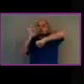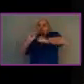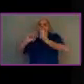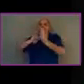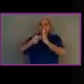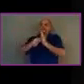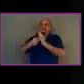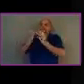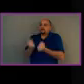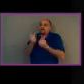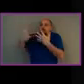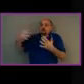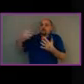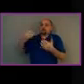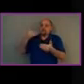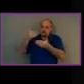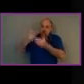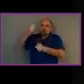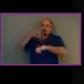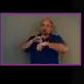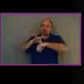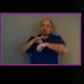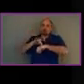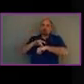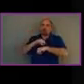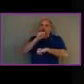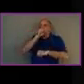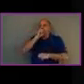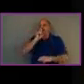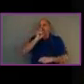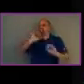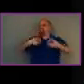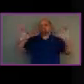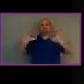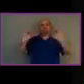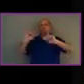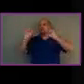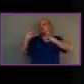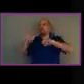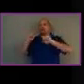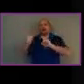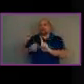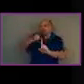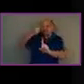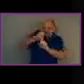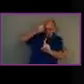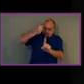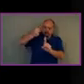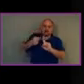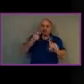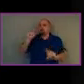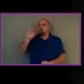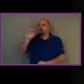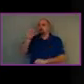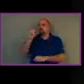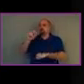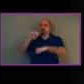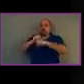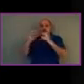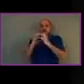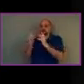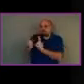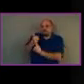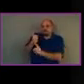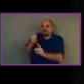inner solar system. So there is no potential of impact from the Trojan asteroids around the